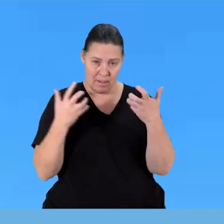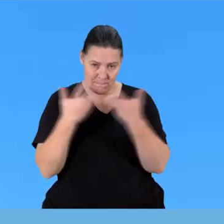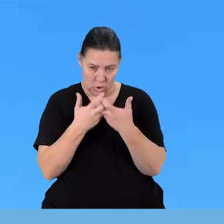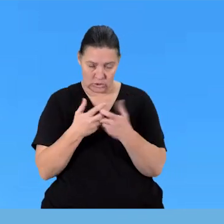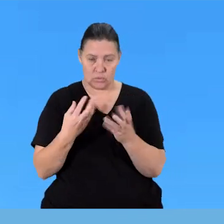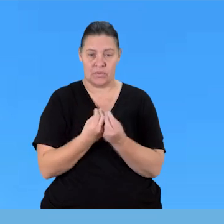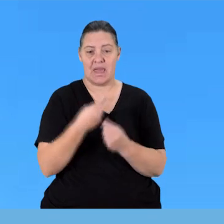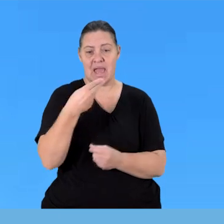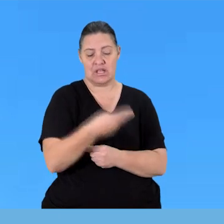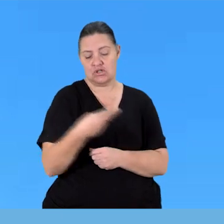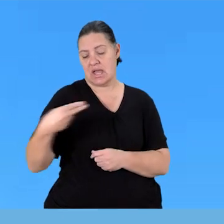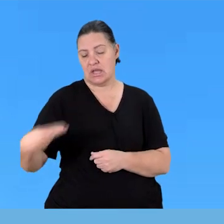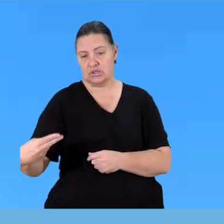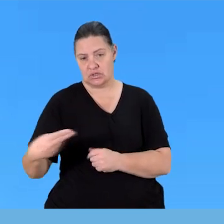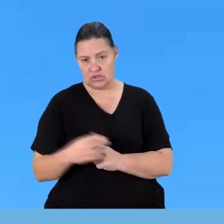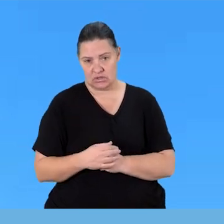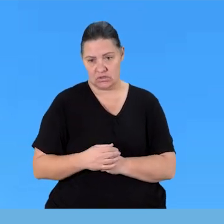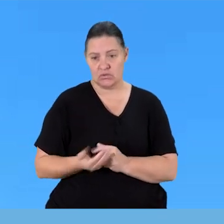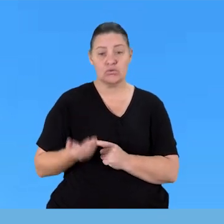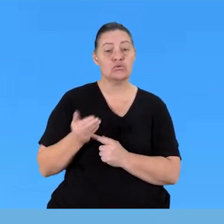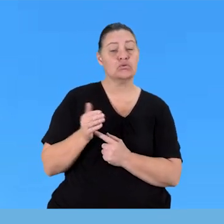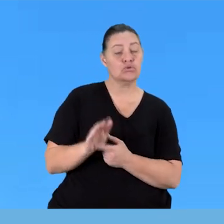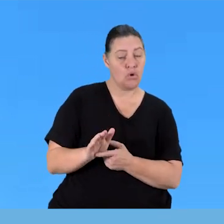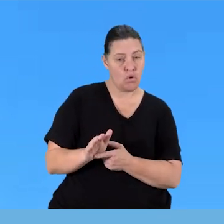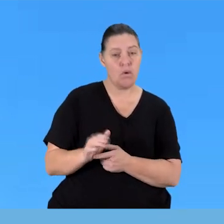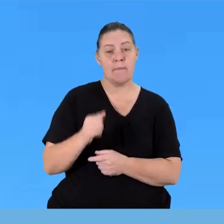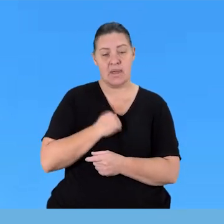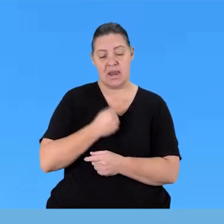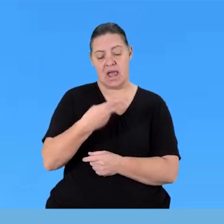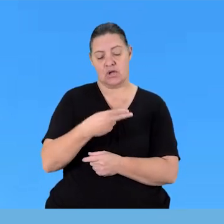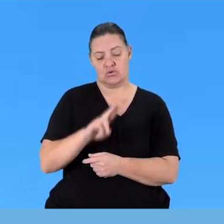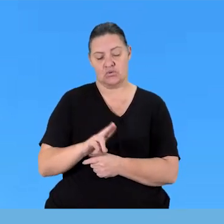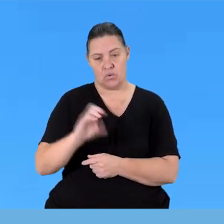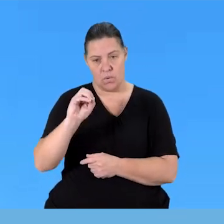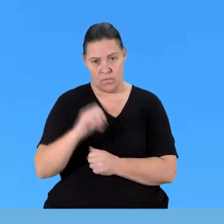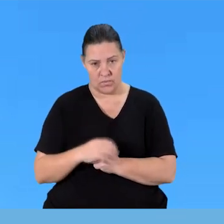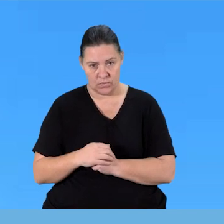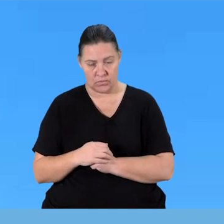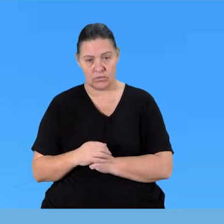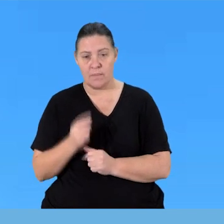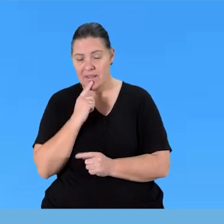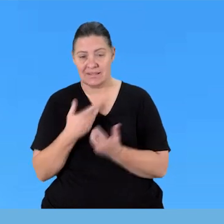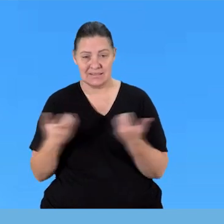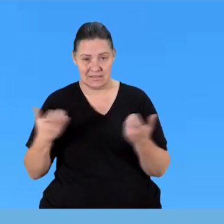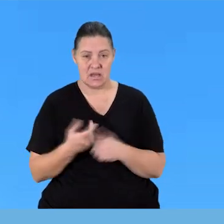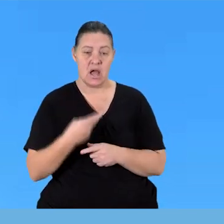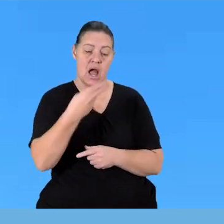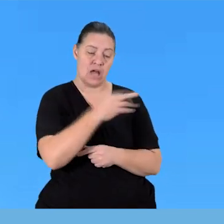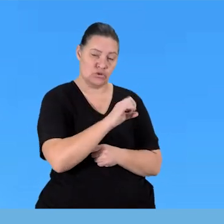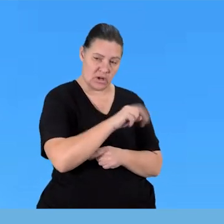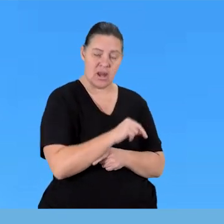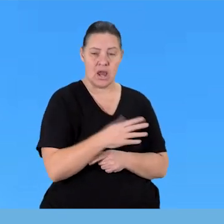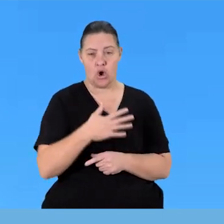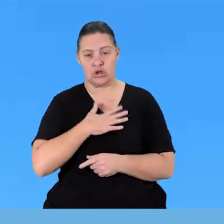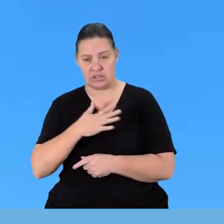H and another H to show that it is our H2O. So to make the distinction between our hydrogen and